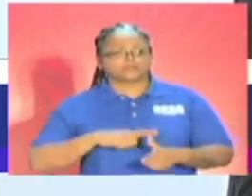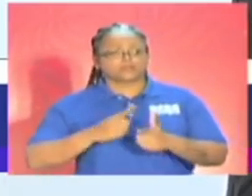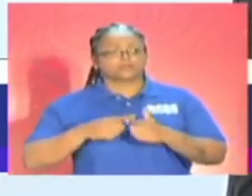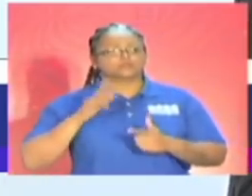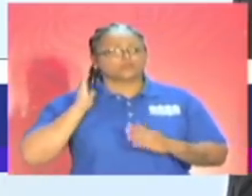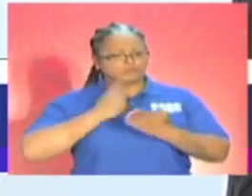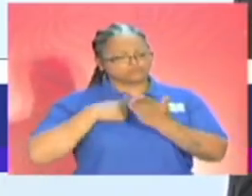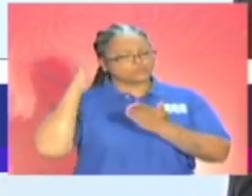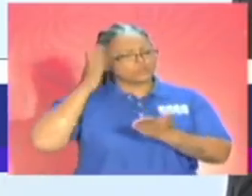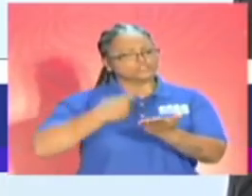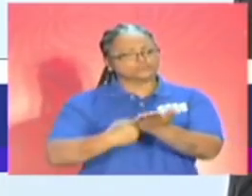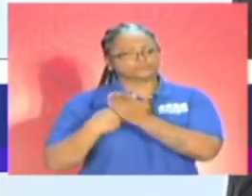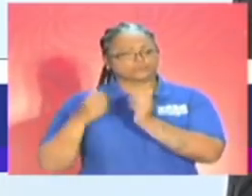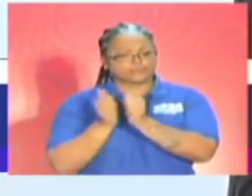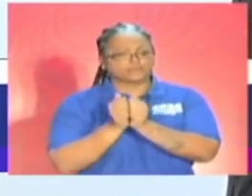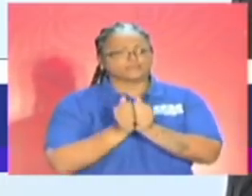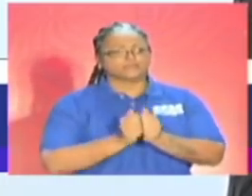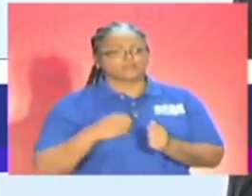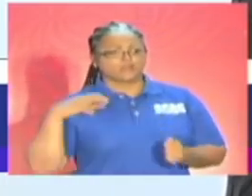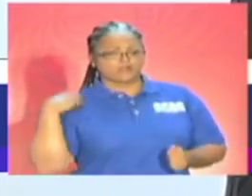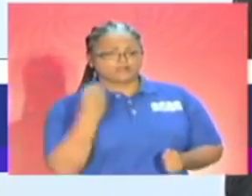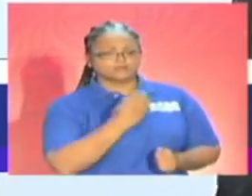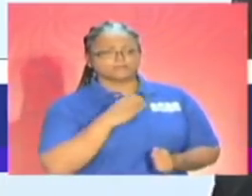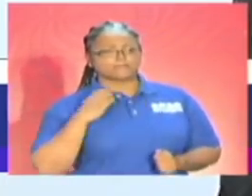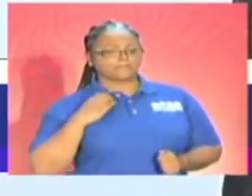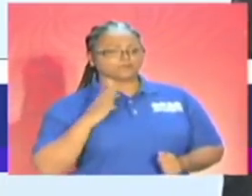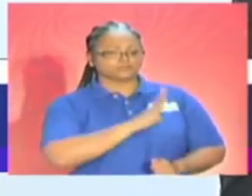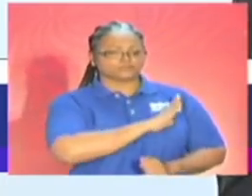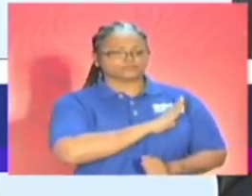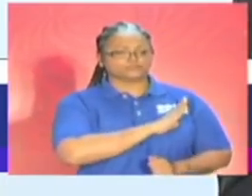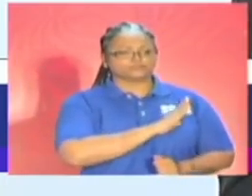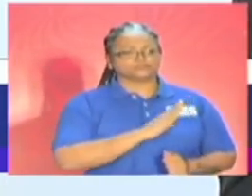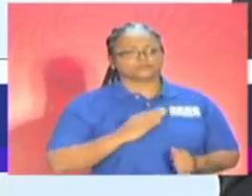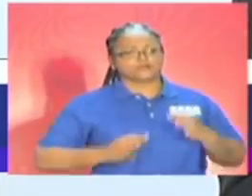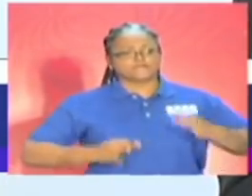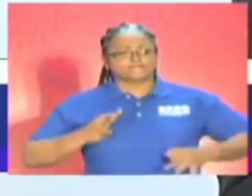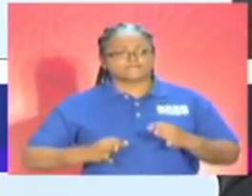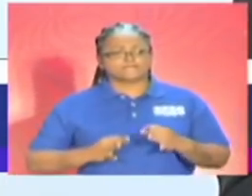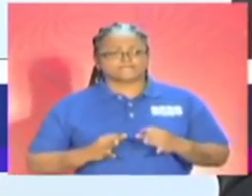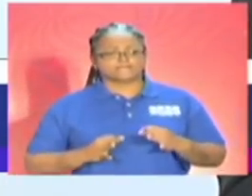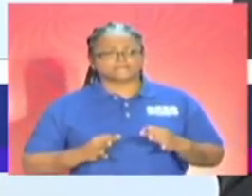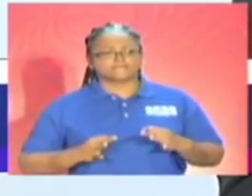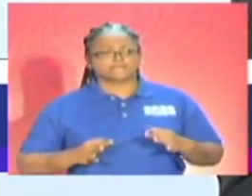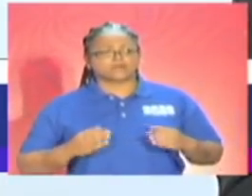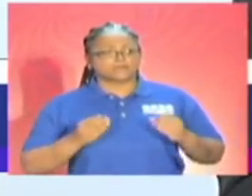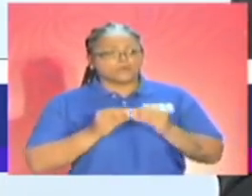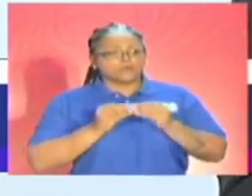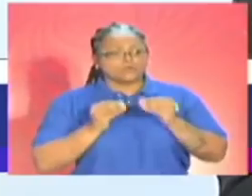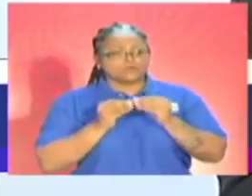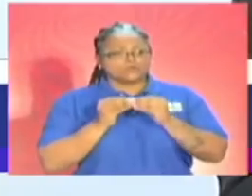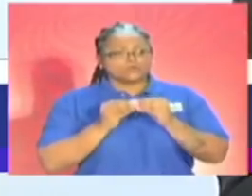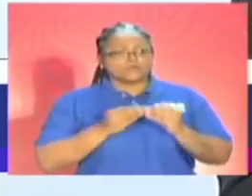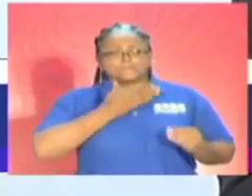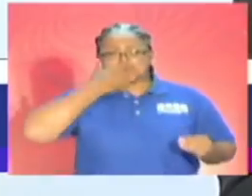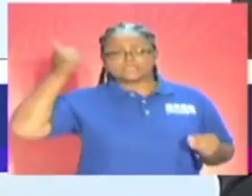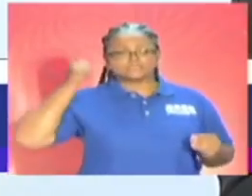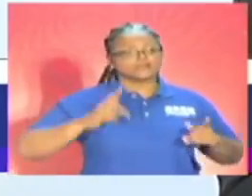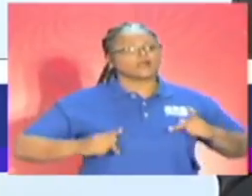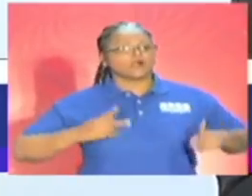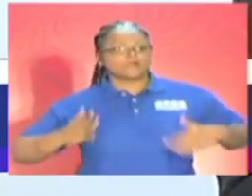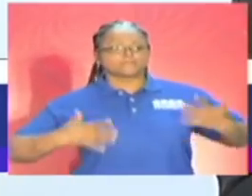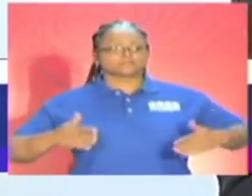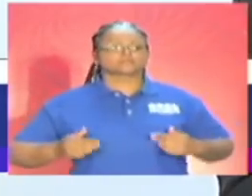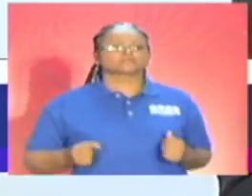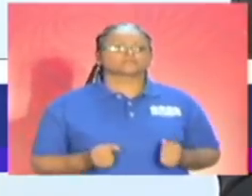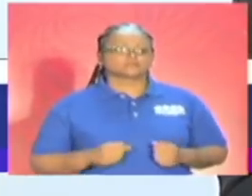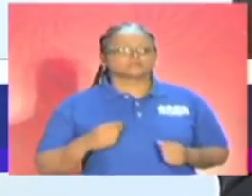in the event that we are successful, which is a good place to be if we get there, that the majority of the population has taken the vaccines that we have. I